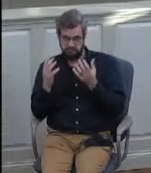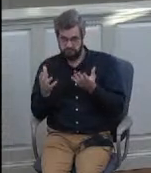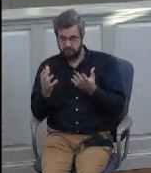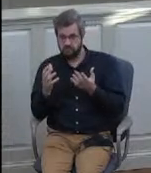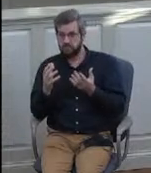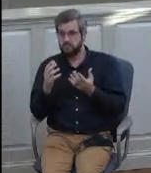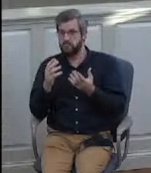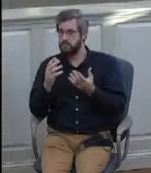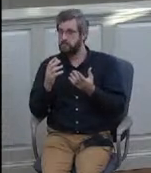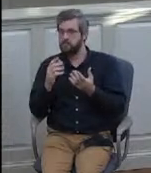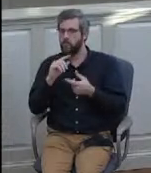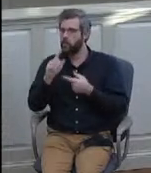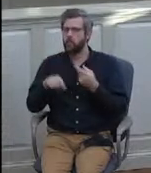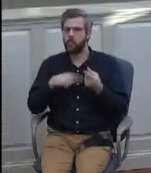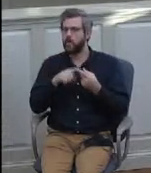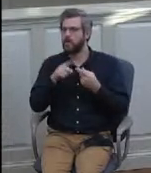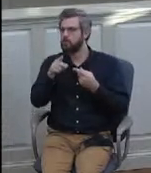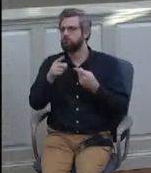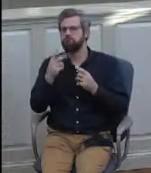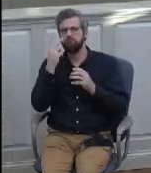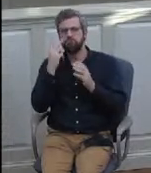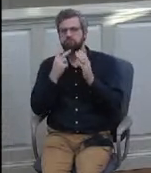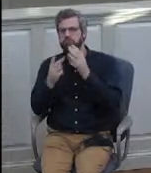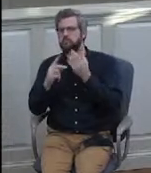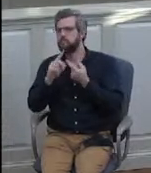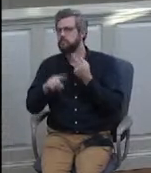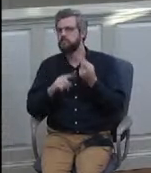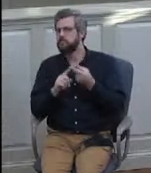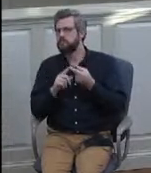when do you see, I guess is the question I want to ask you,